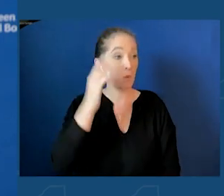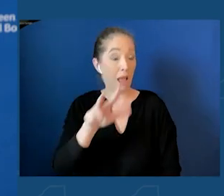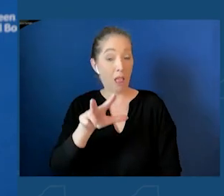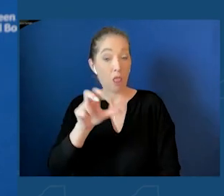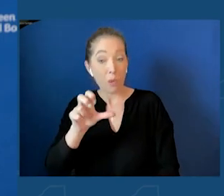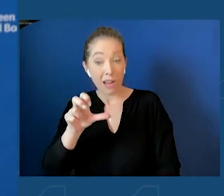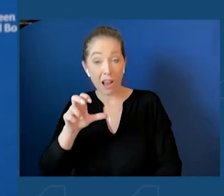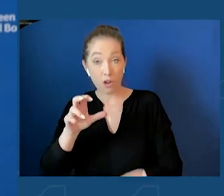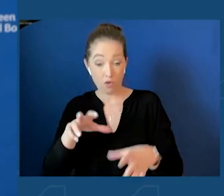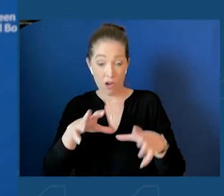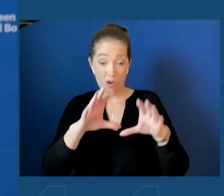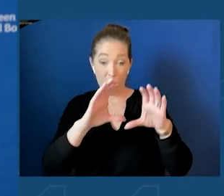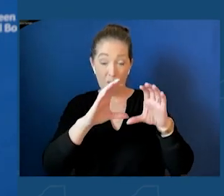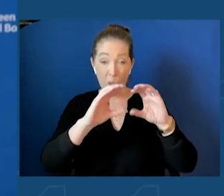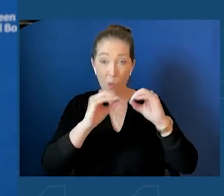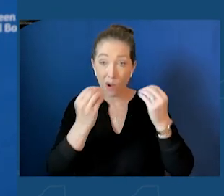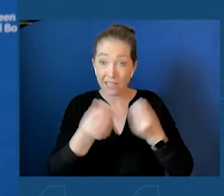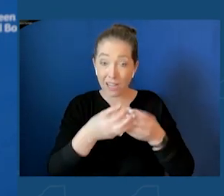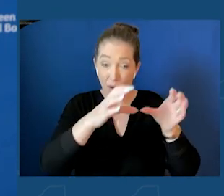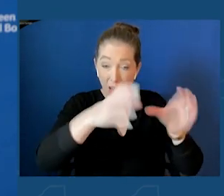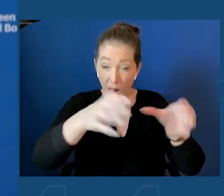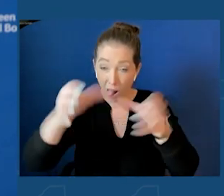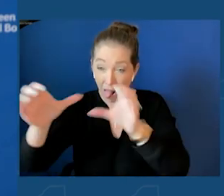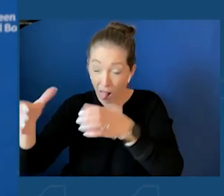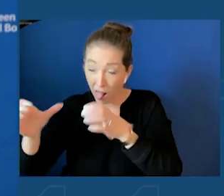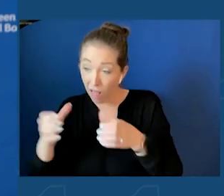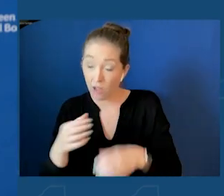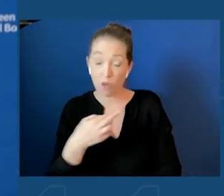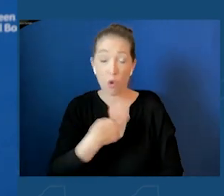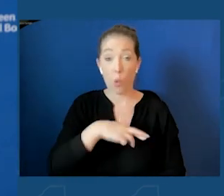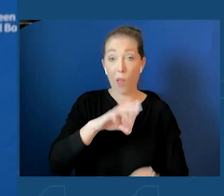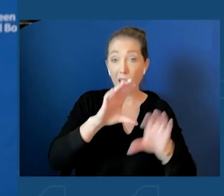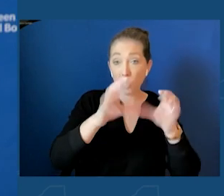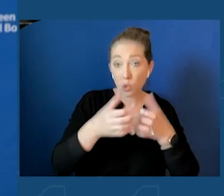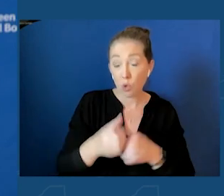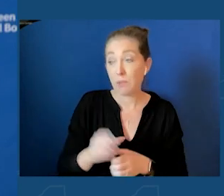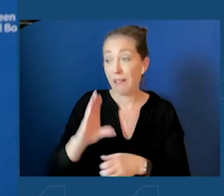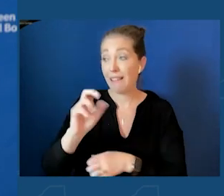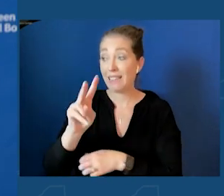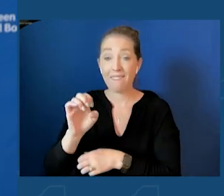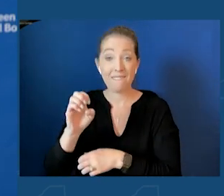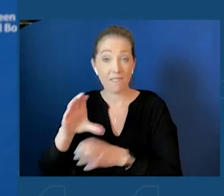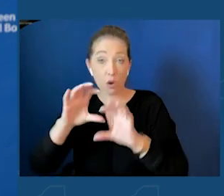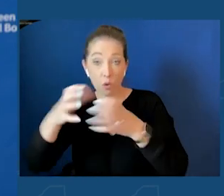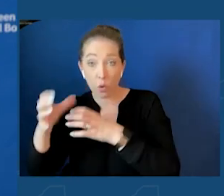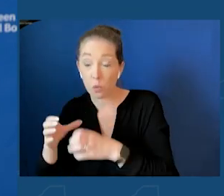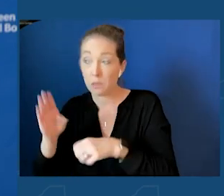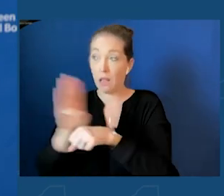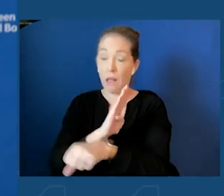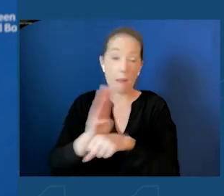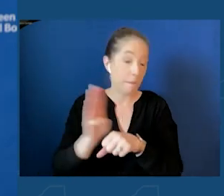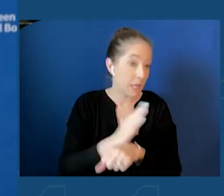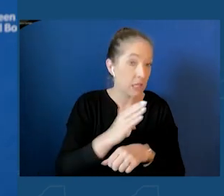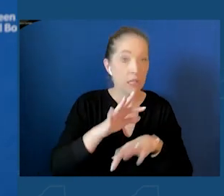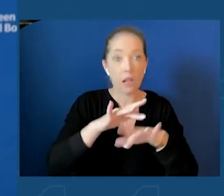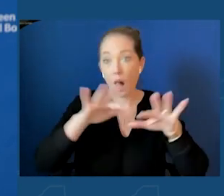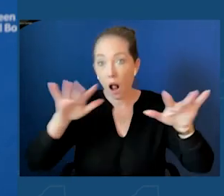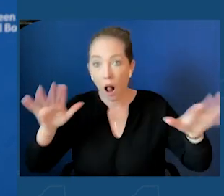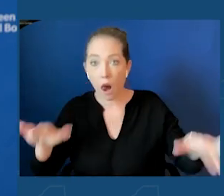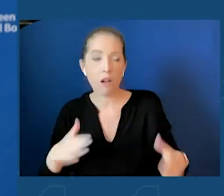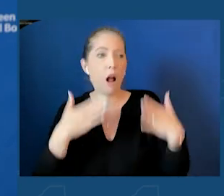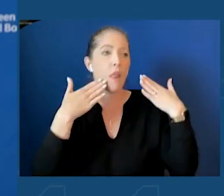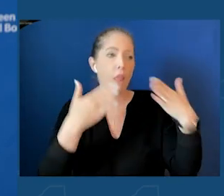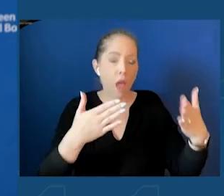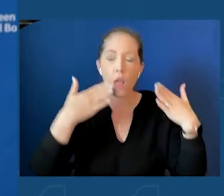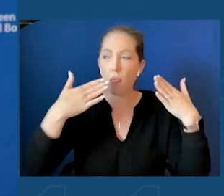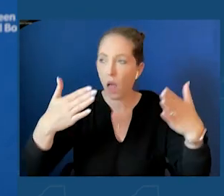but labor organizations, religious groups, civic groups, businesses, municipal leaders, thank you all. There were